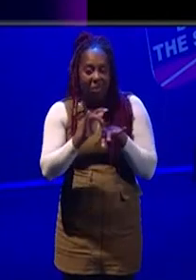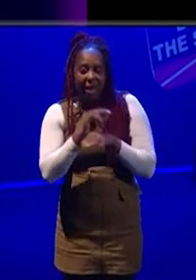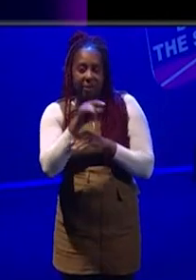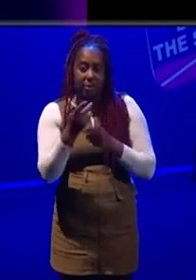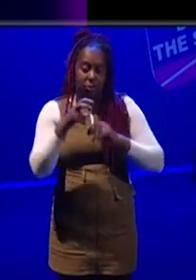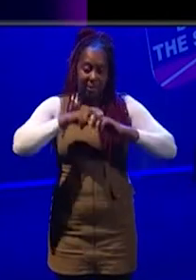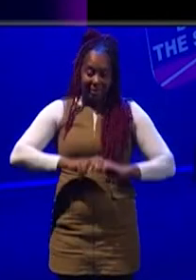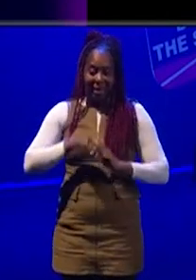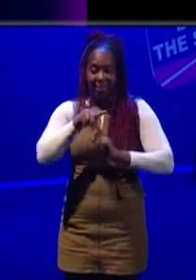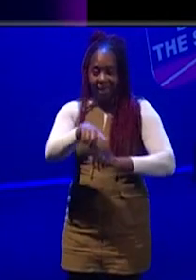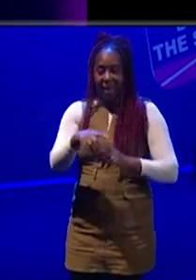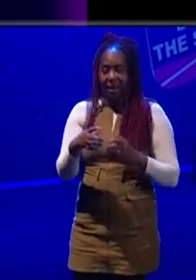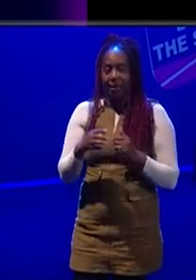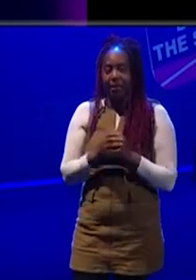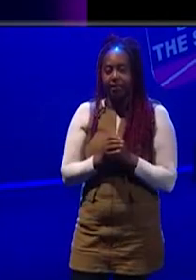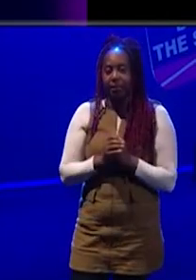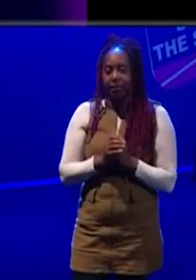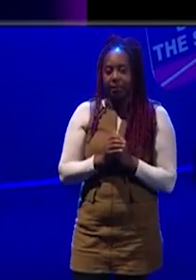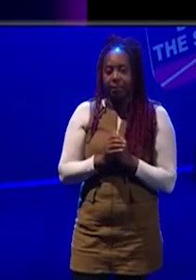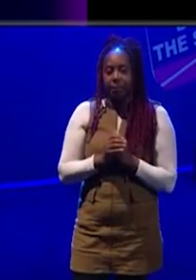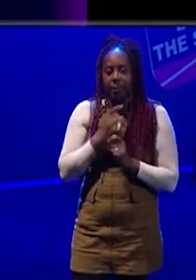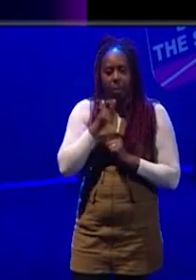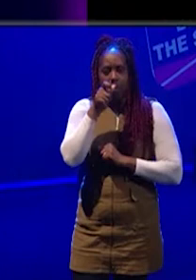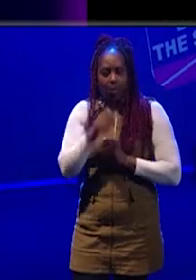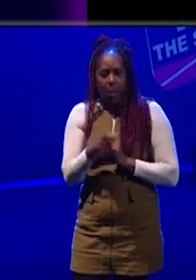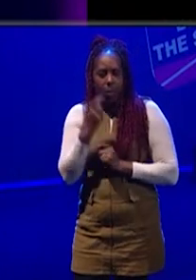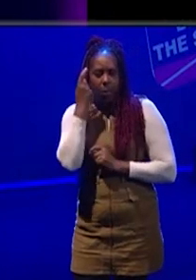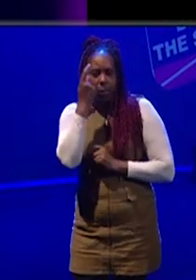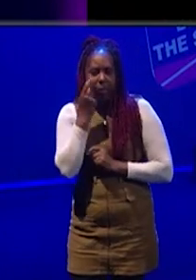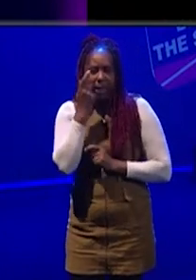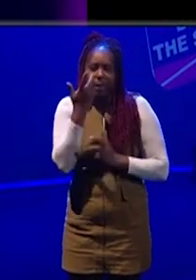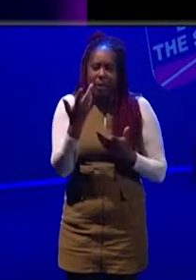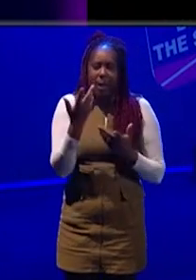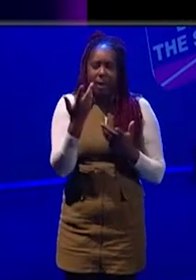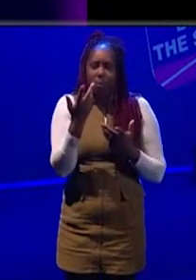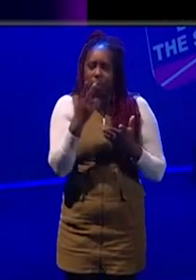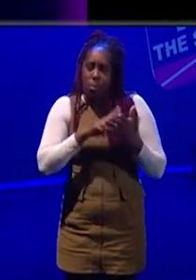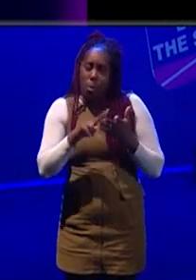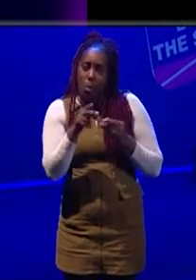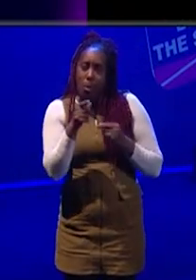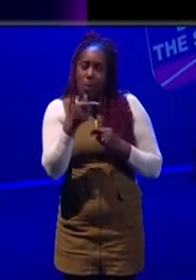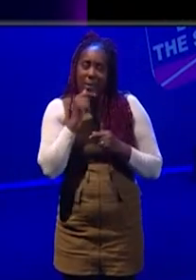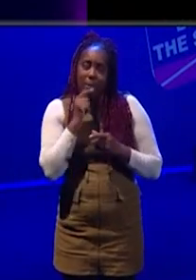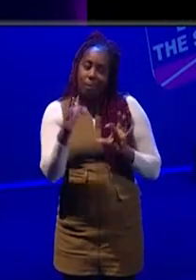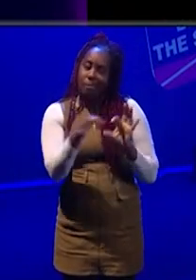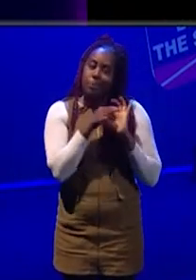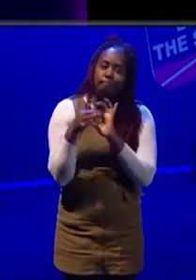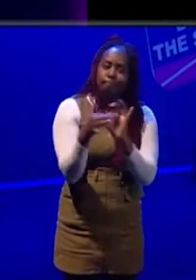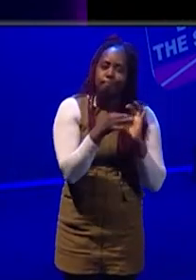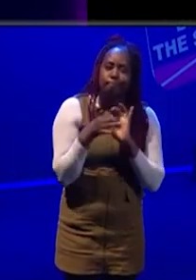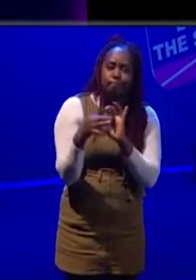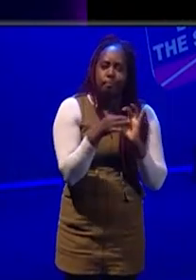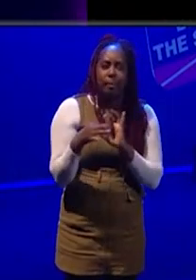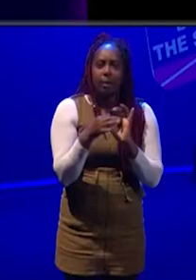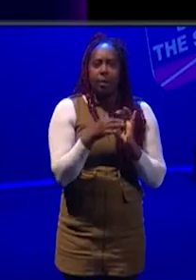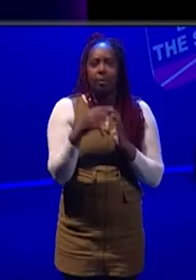sat there saying, well, look, this is my life. And, you know, straight away, there's a person that I think ordinary people out there can connect with. And actually, the industry, although